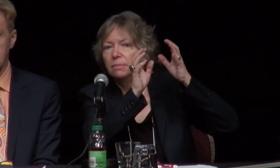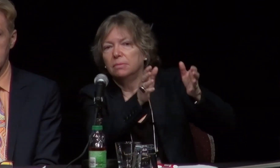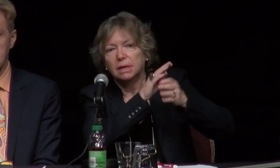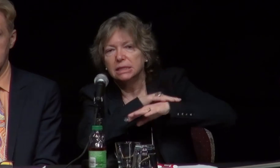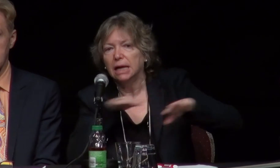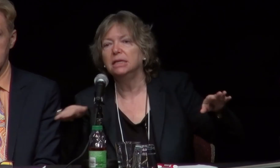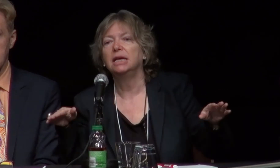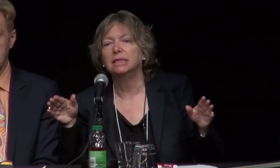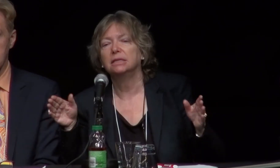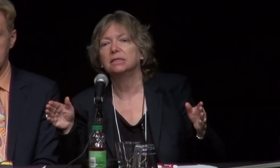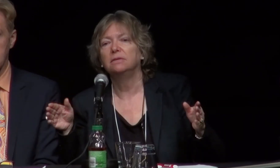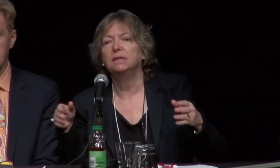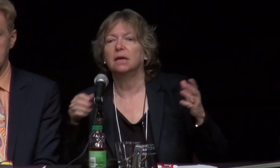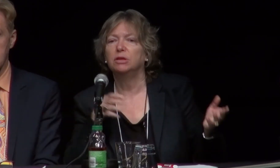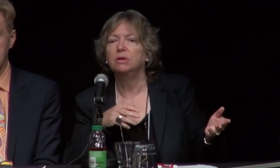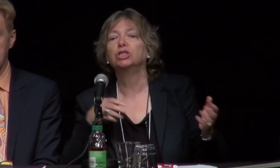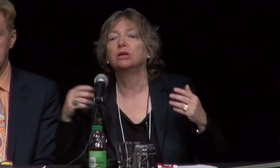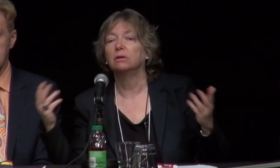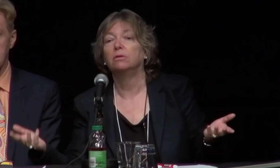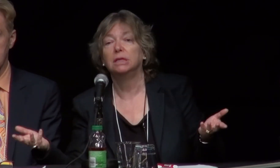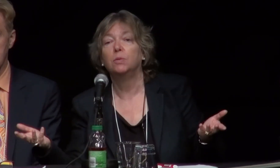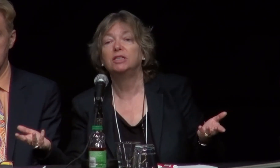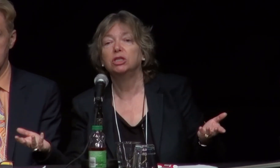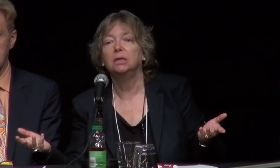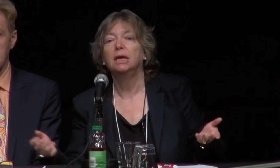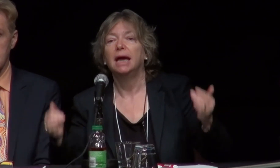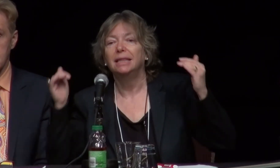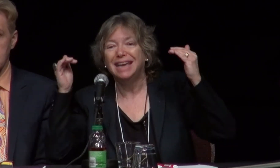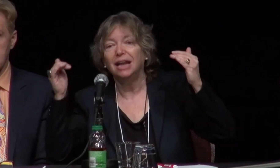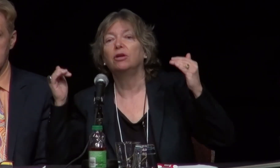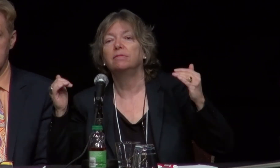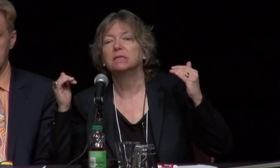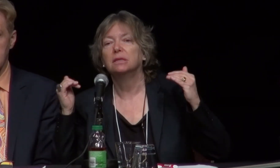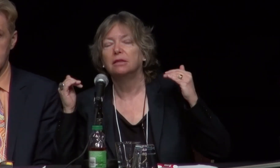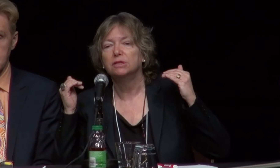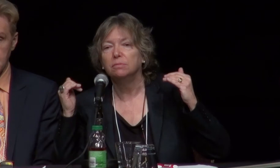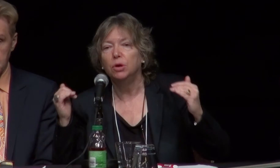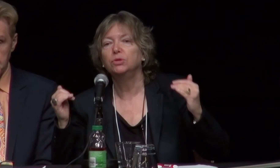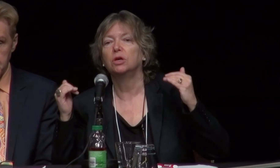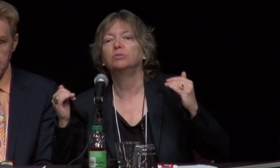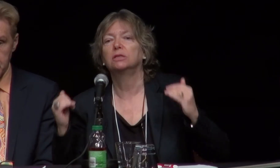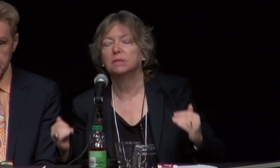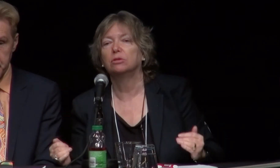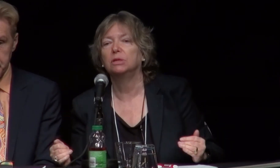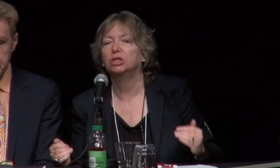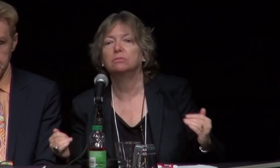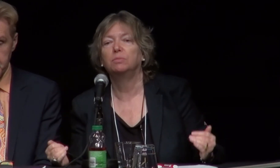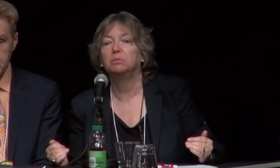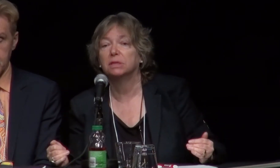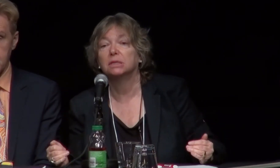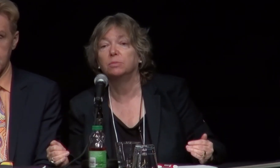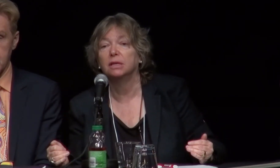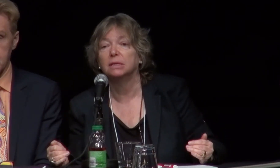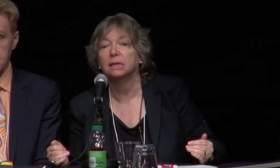in exactly the identical CVs. I'm in a wheelchair or no mention. And the category was that there was the most object of discrimination